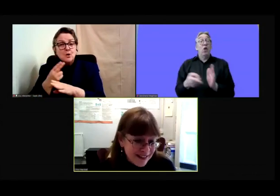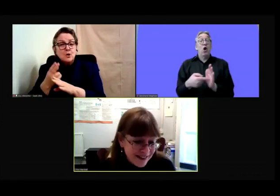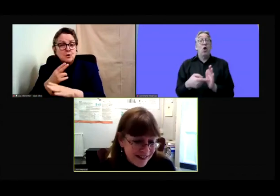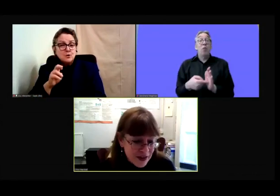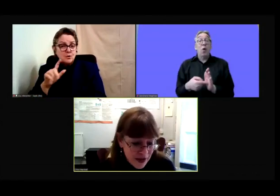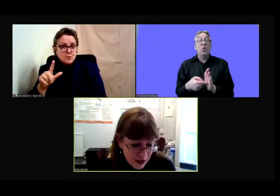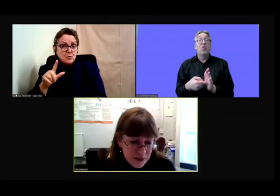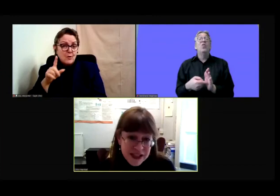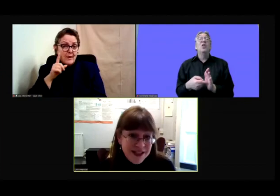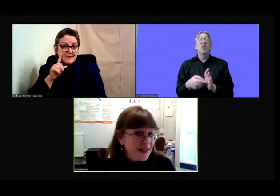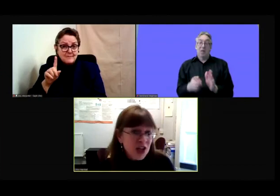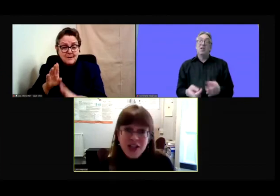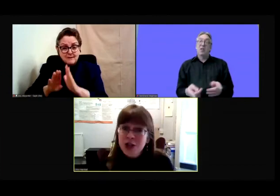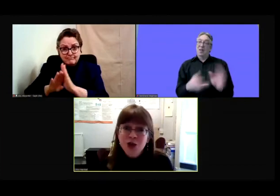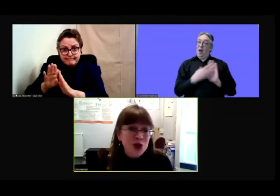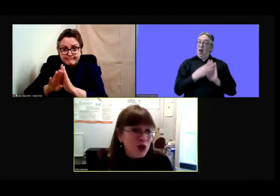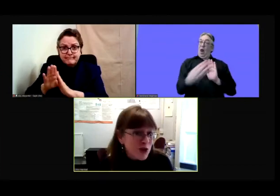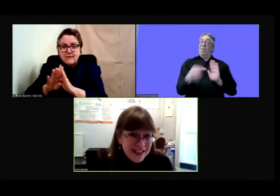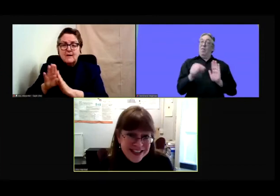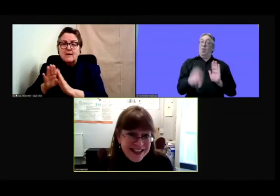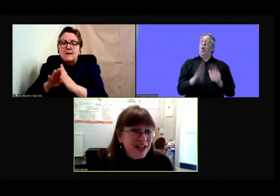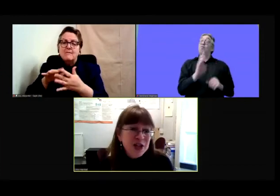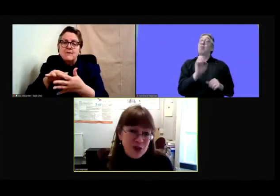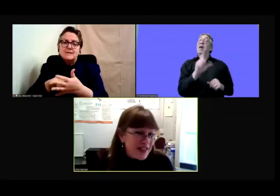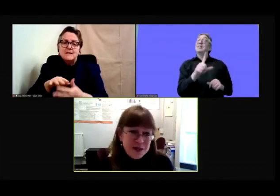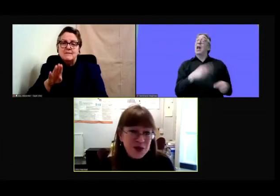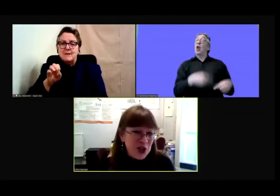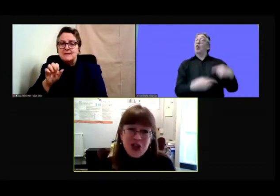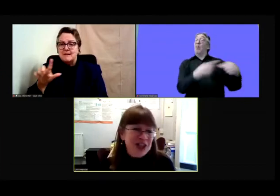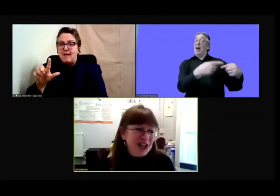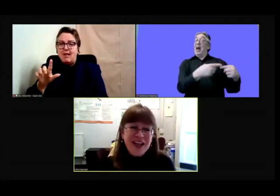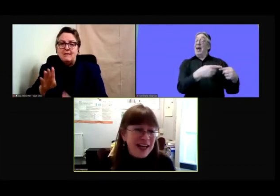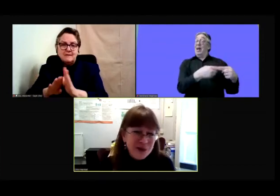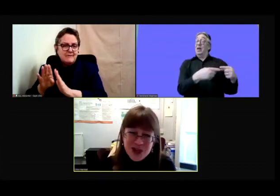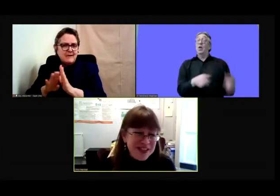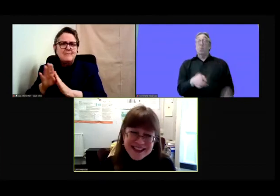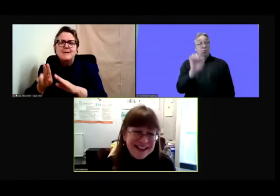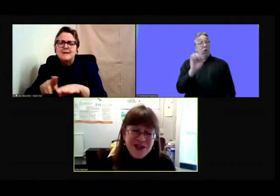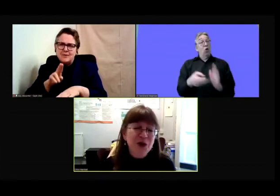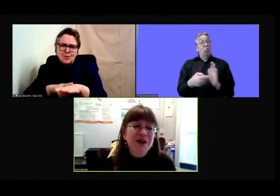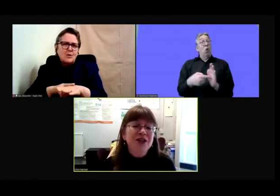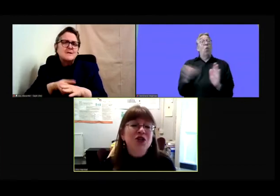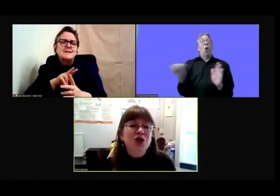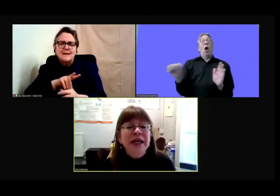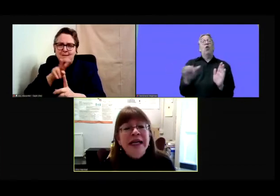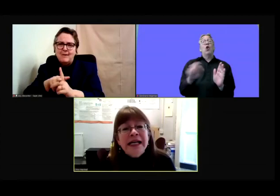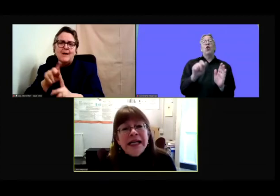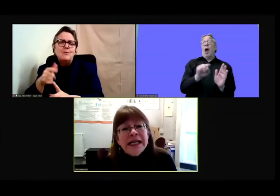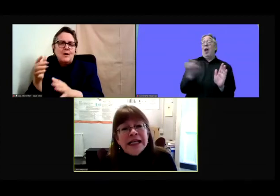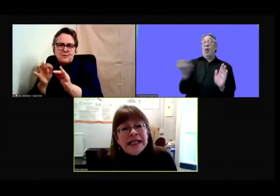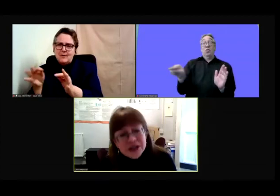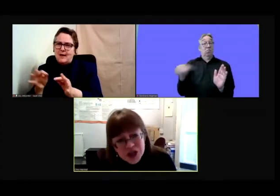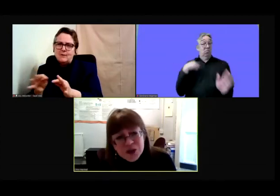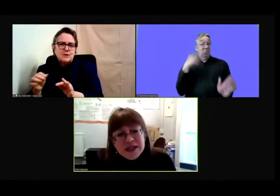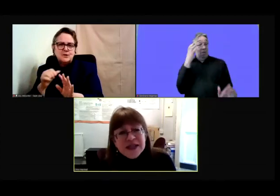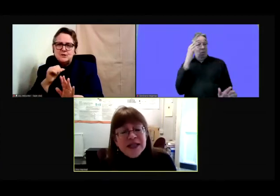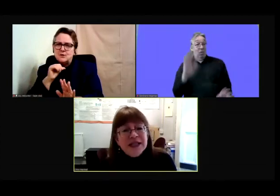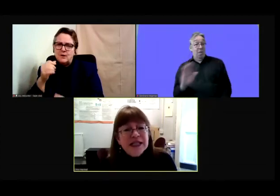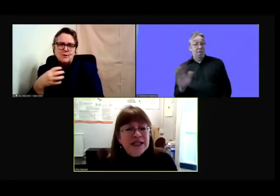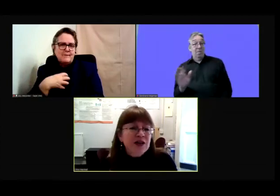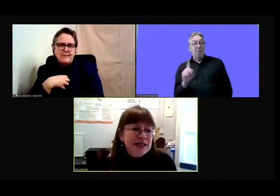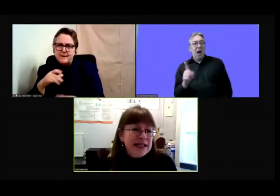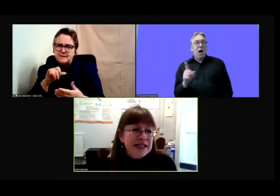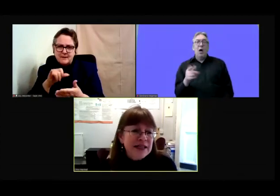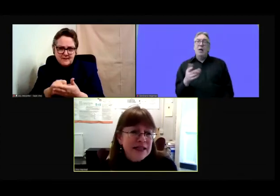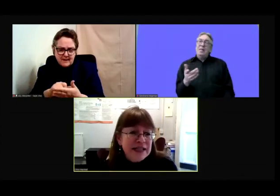of BSL development. And certainly you can use it to assess production in other languages. That's not the issue. The issue